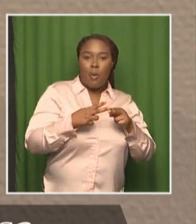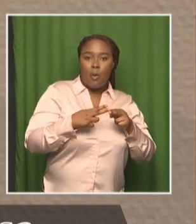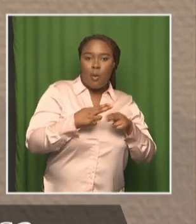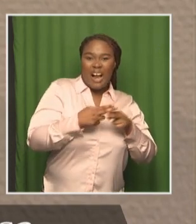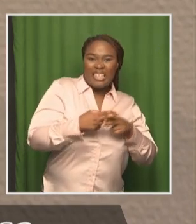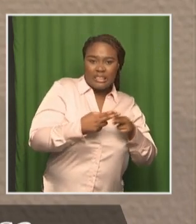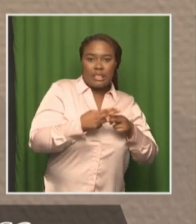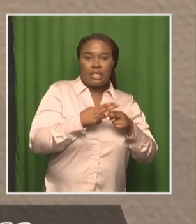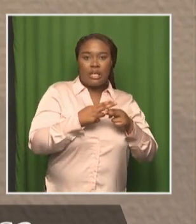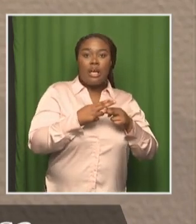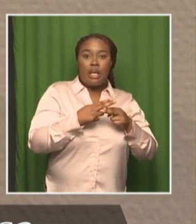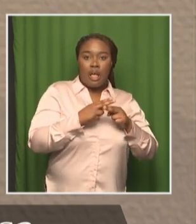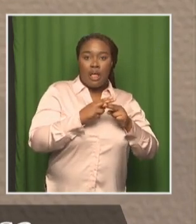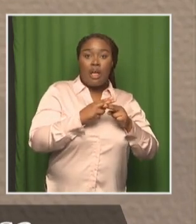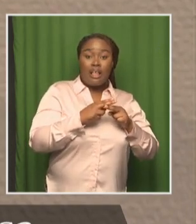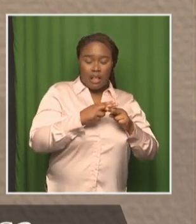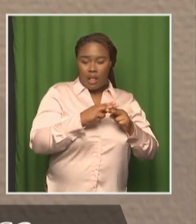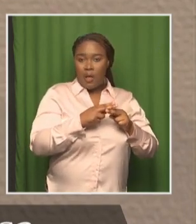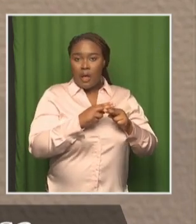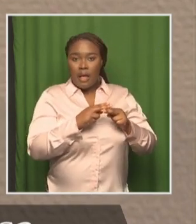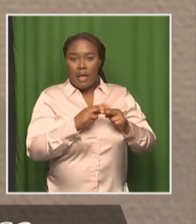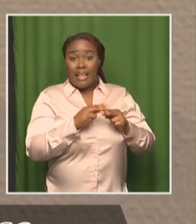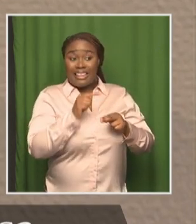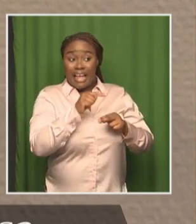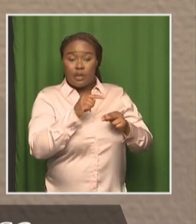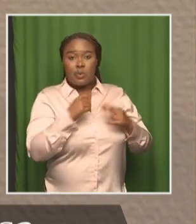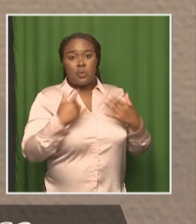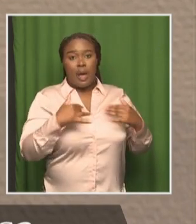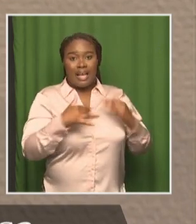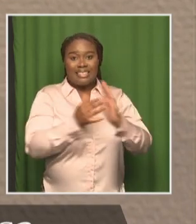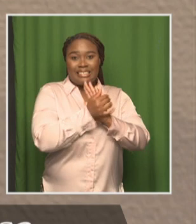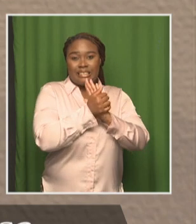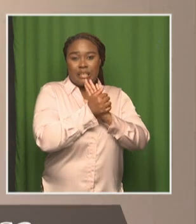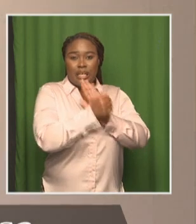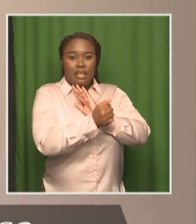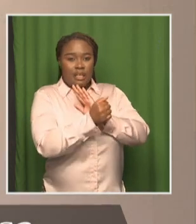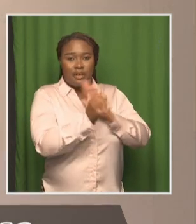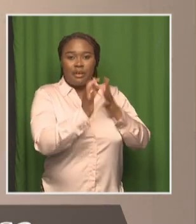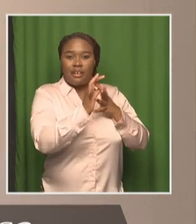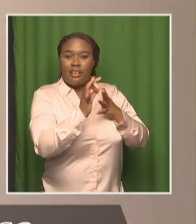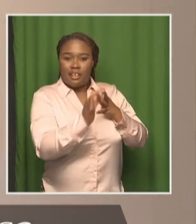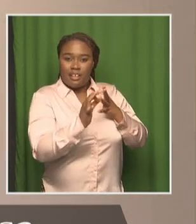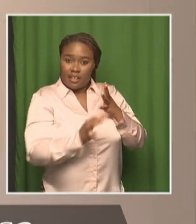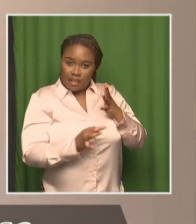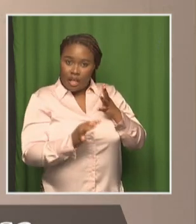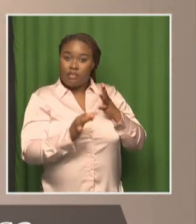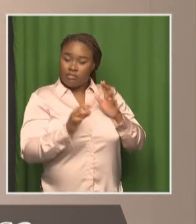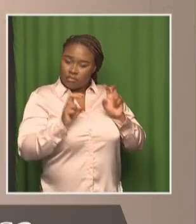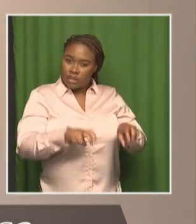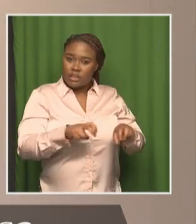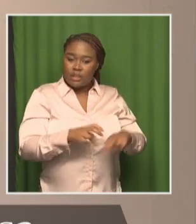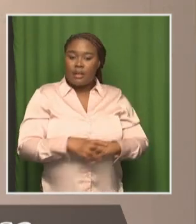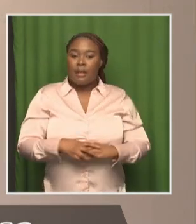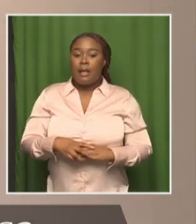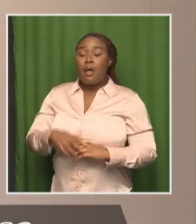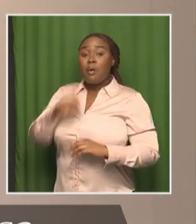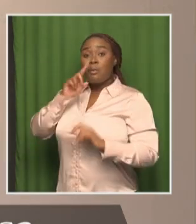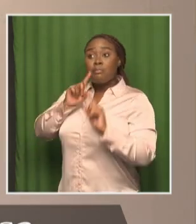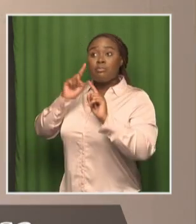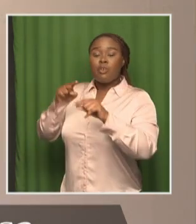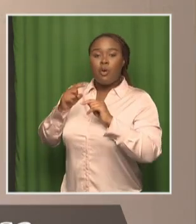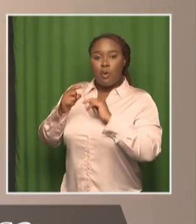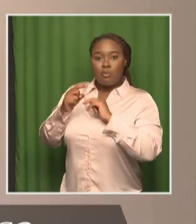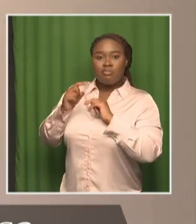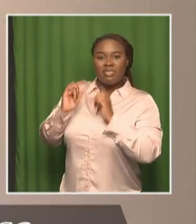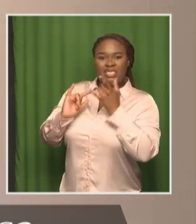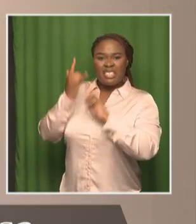great deal of skill and precision. I faced challenges the time I was in Paris because with the medium itself, they could